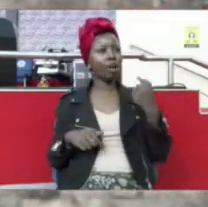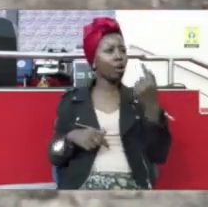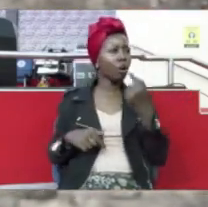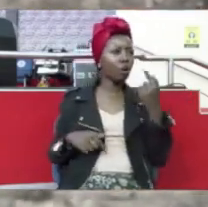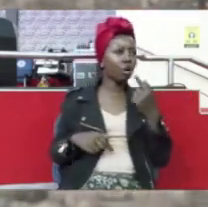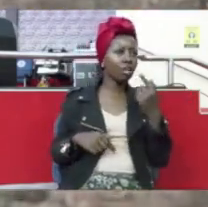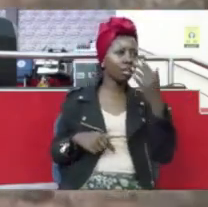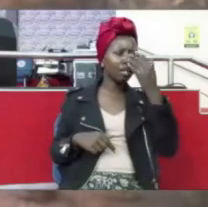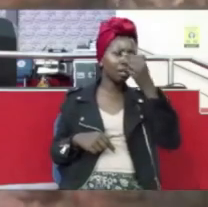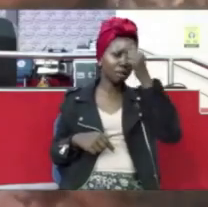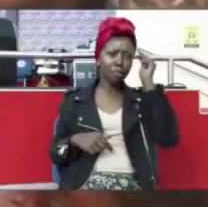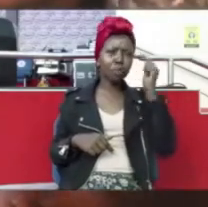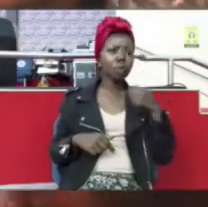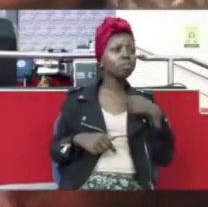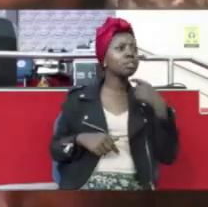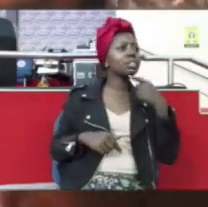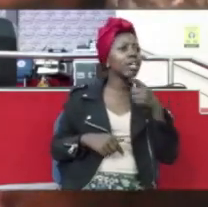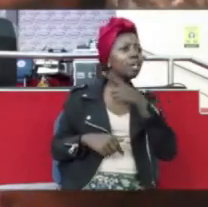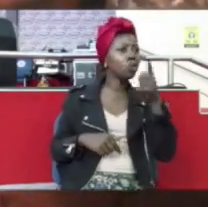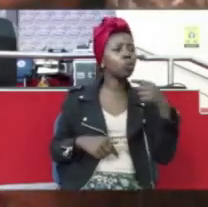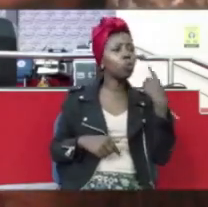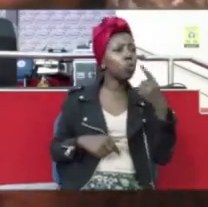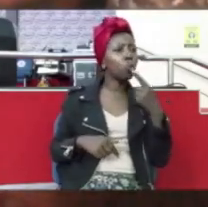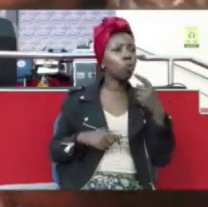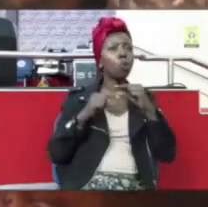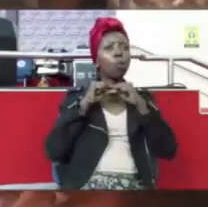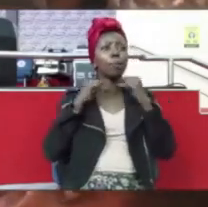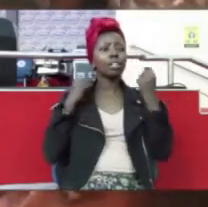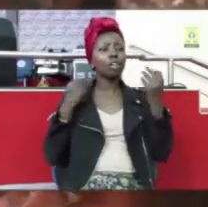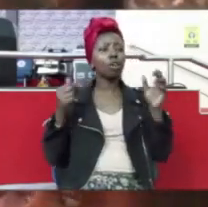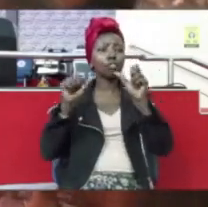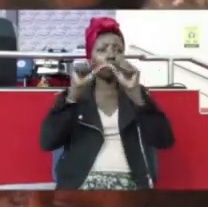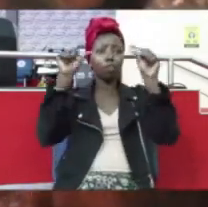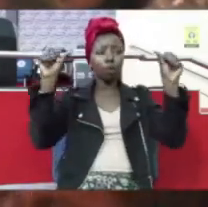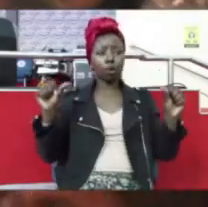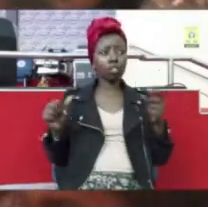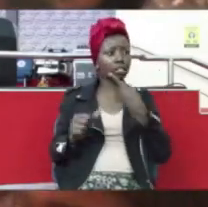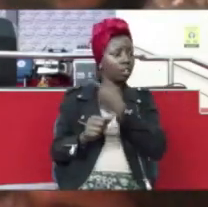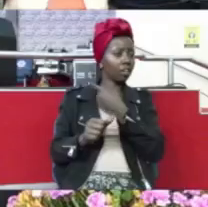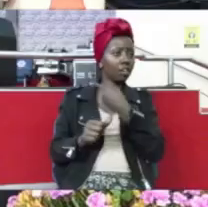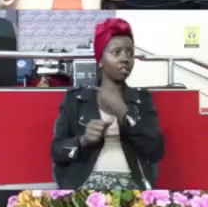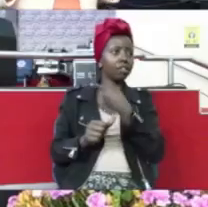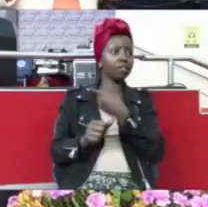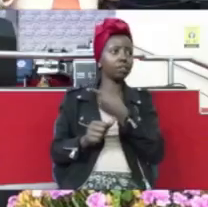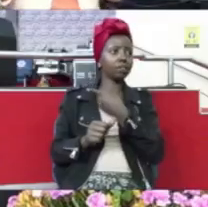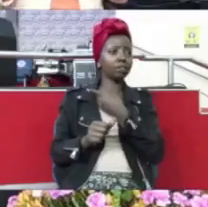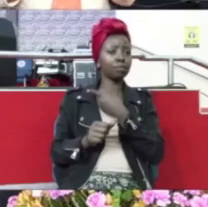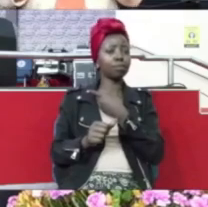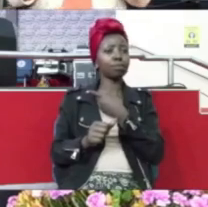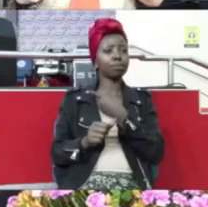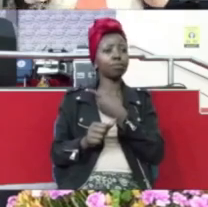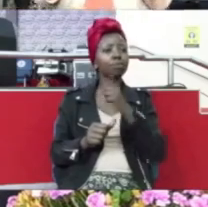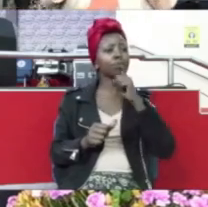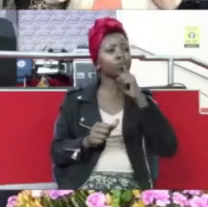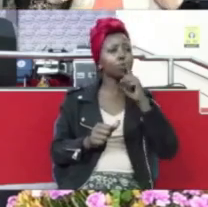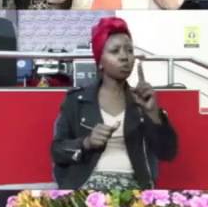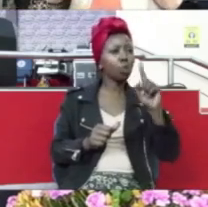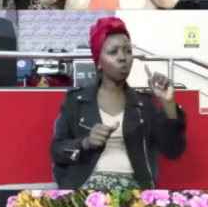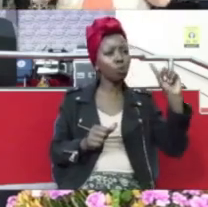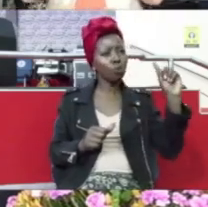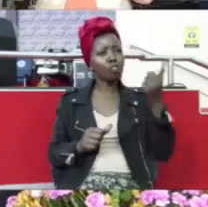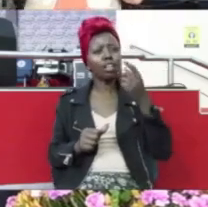you who is the priest of this altar. Ni kwa sababu nawaambieni ni nani ambaye ni kuhani wa haya madhabahu. So the